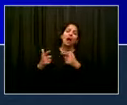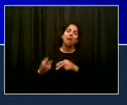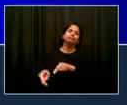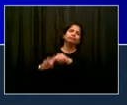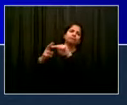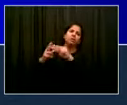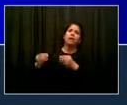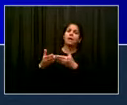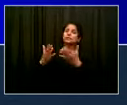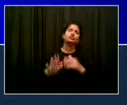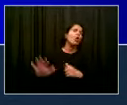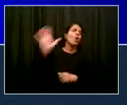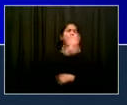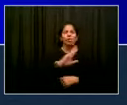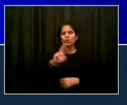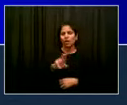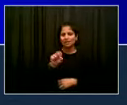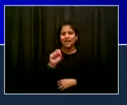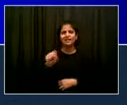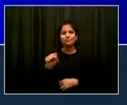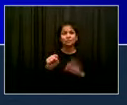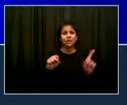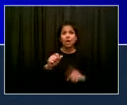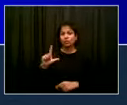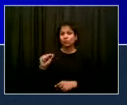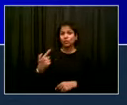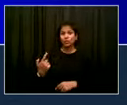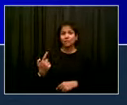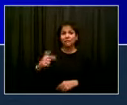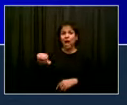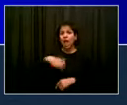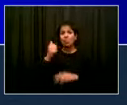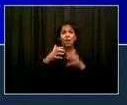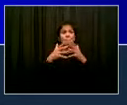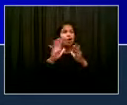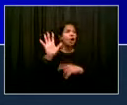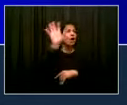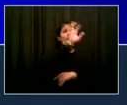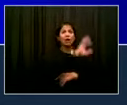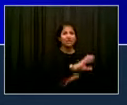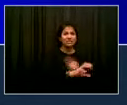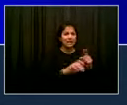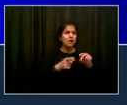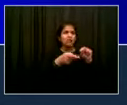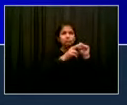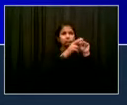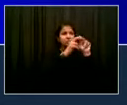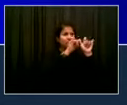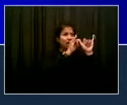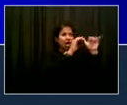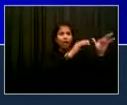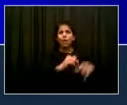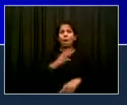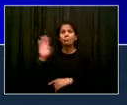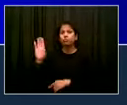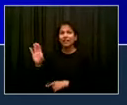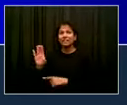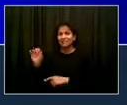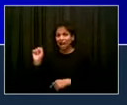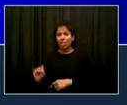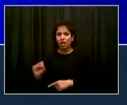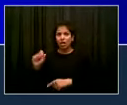In 2021, unfortunately, in a lot of America, that's continued. But in Brooklyn South, the shooting levels have gone back to 2019